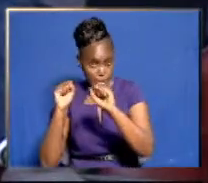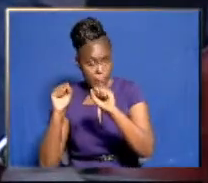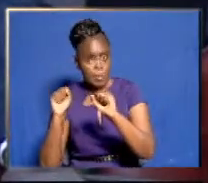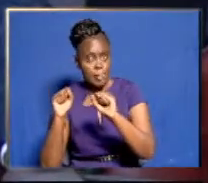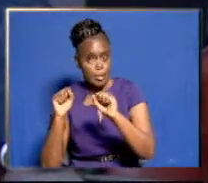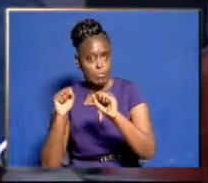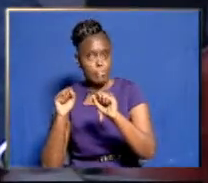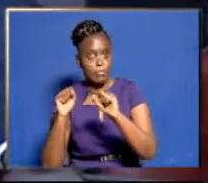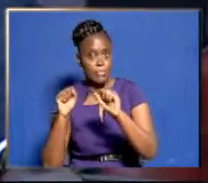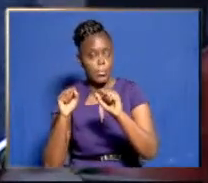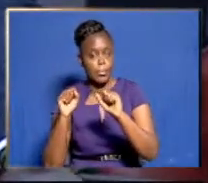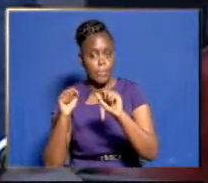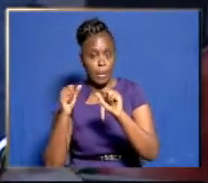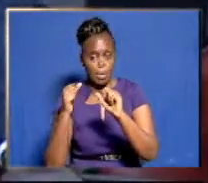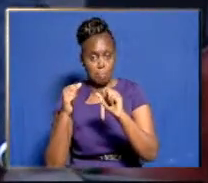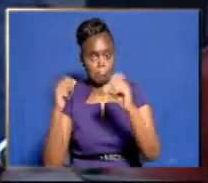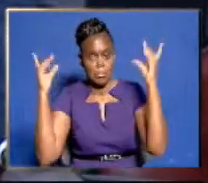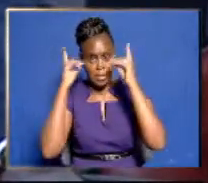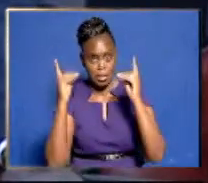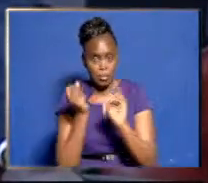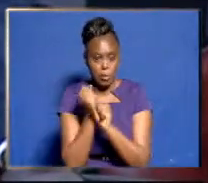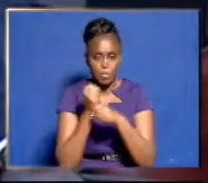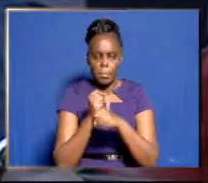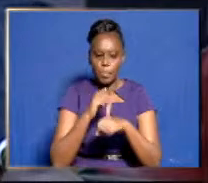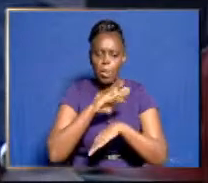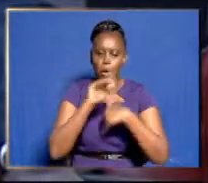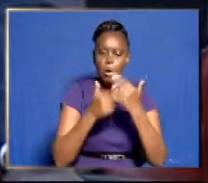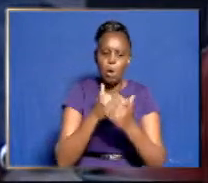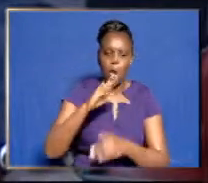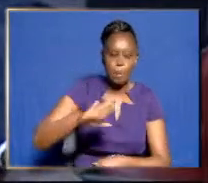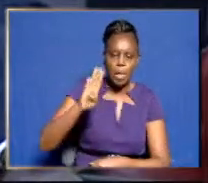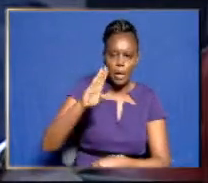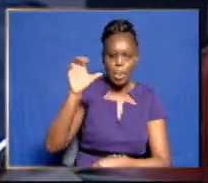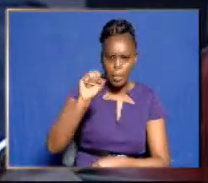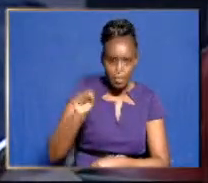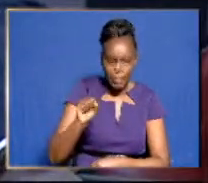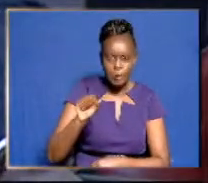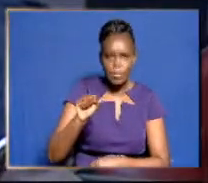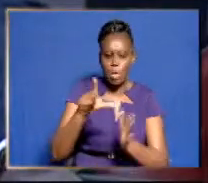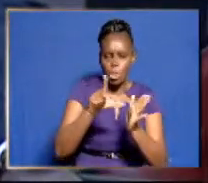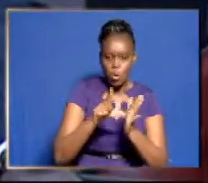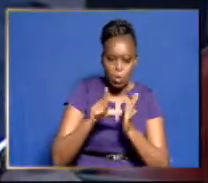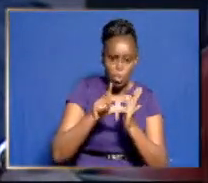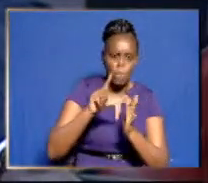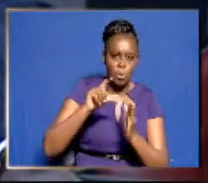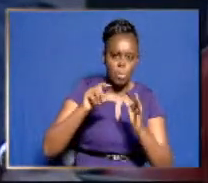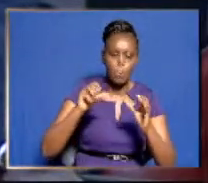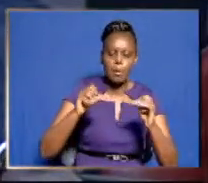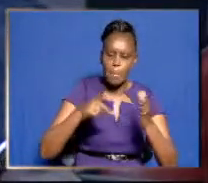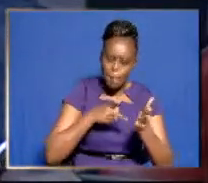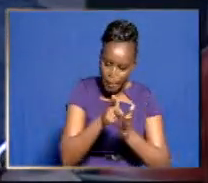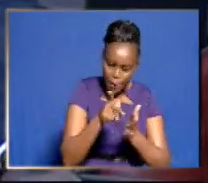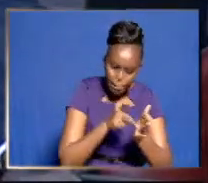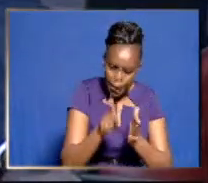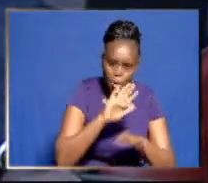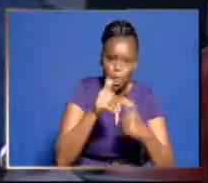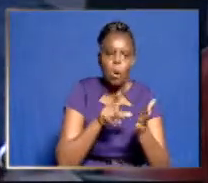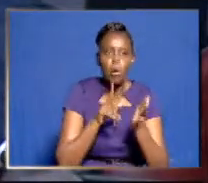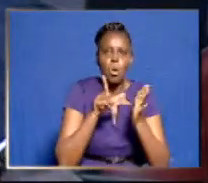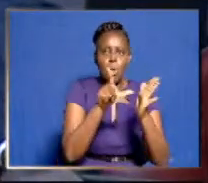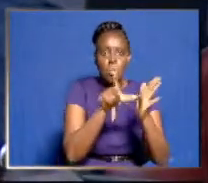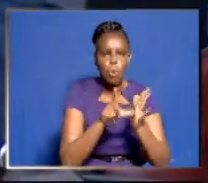the directive that he gave, that all pending bills should be cleared, and it's upon Treasury now